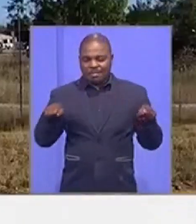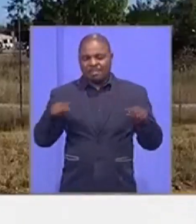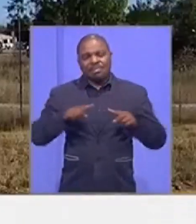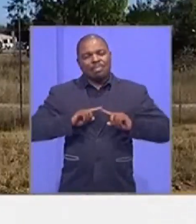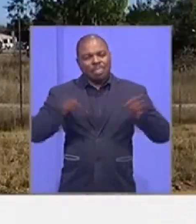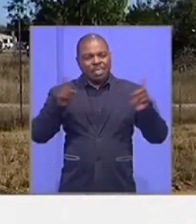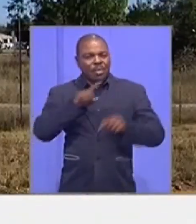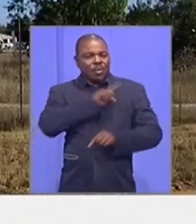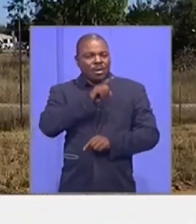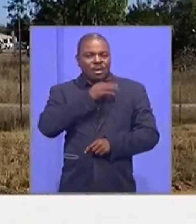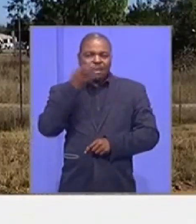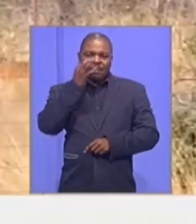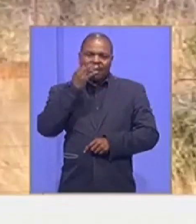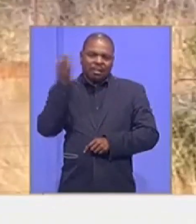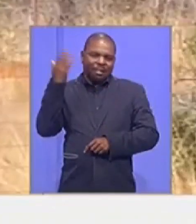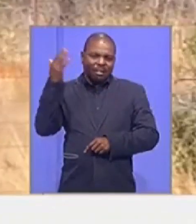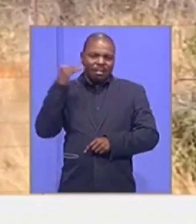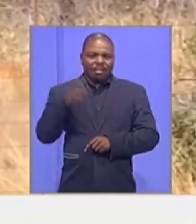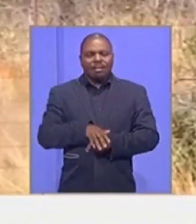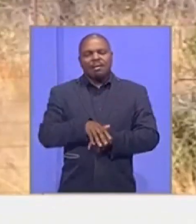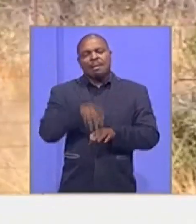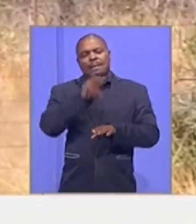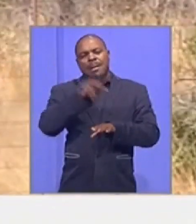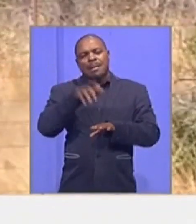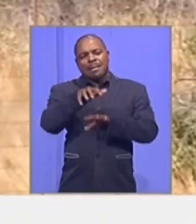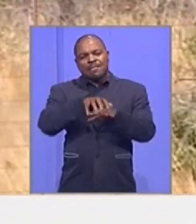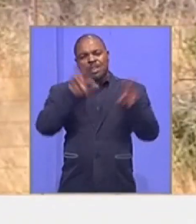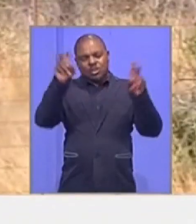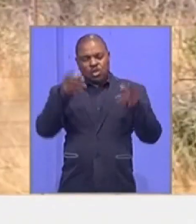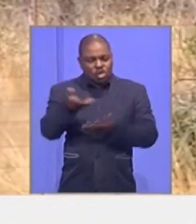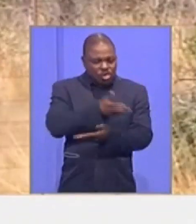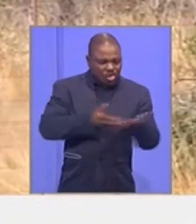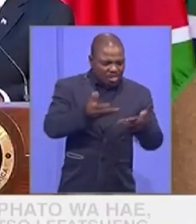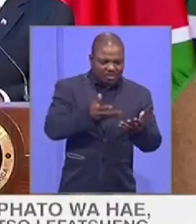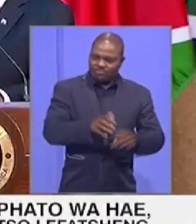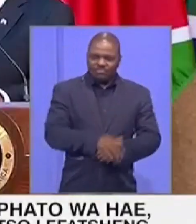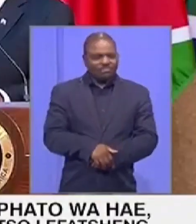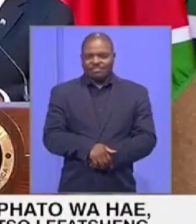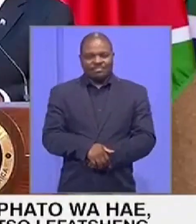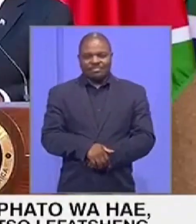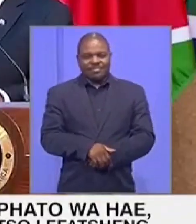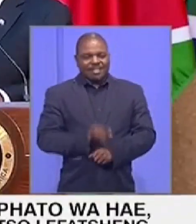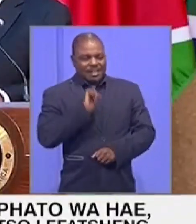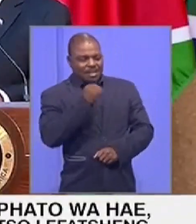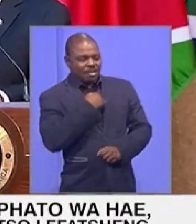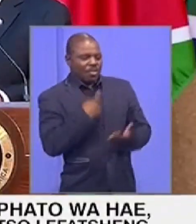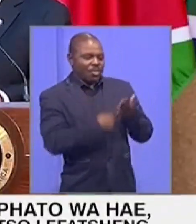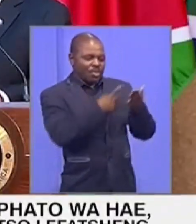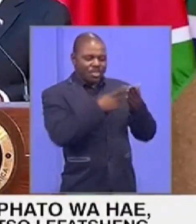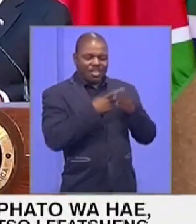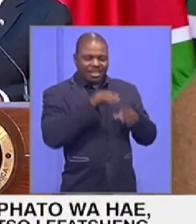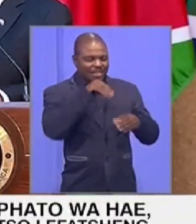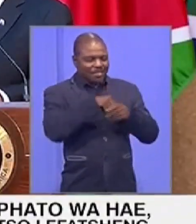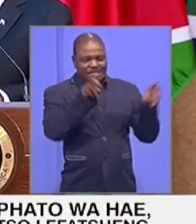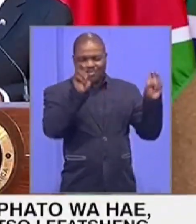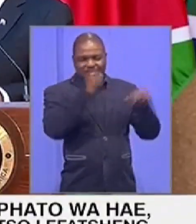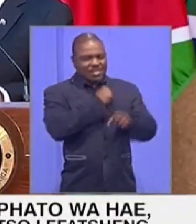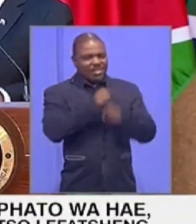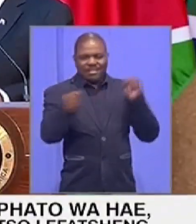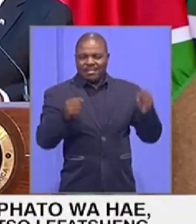ya hore ba ile ba sekaseka diphuputso tsa pharela ya phalaphala. It did not feature in our discussions. Not at all, sir. Not at